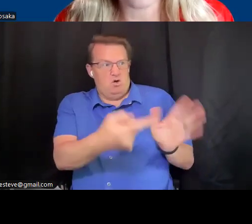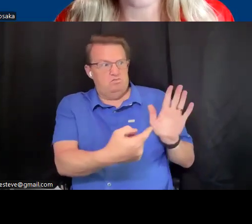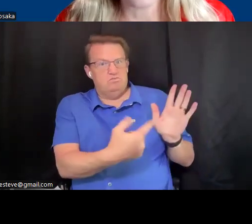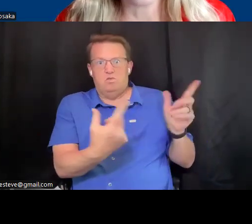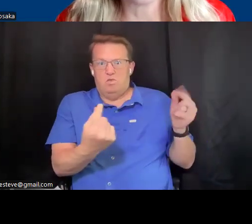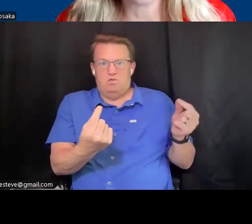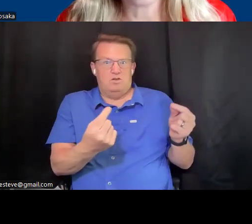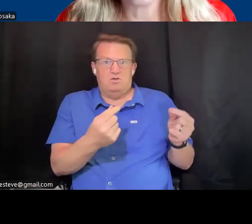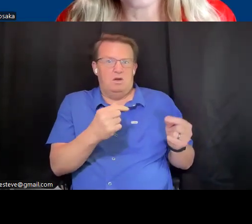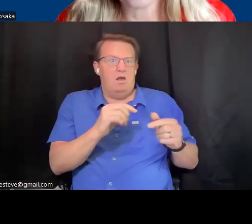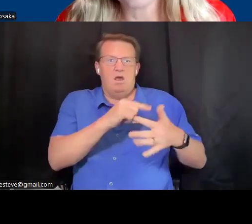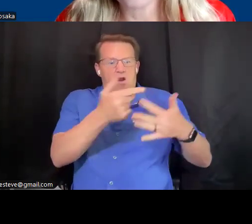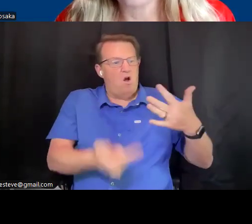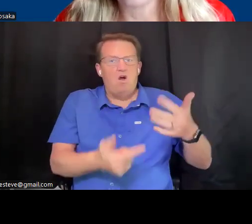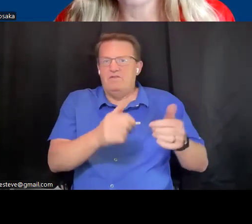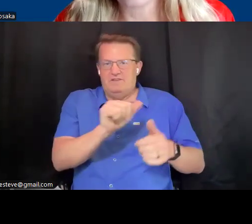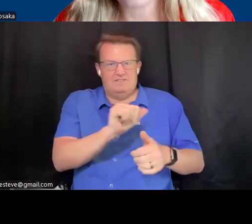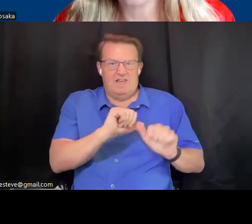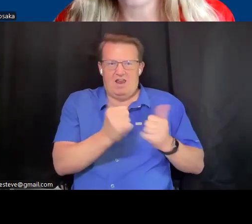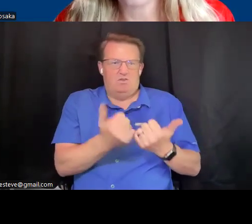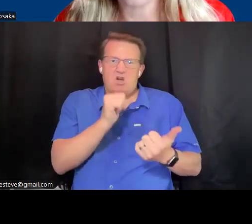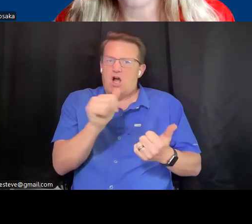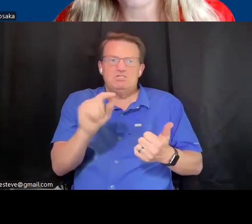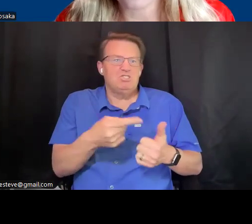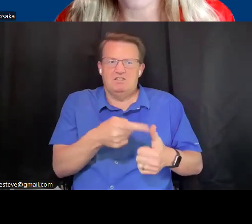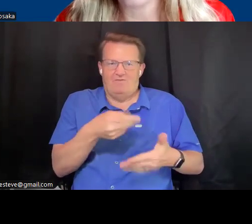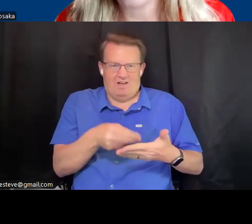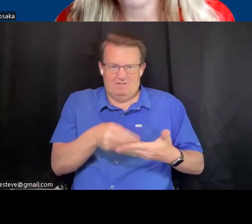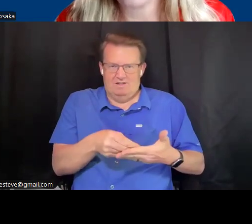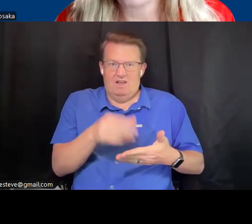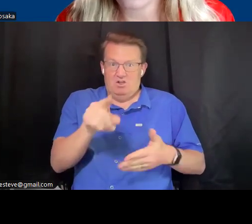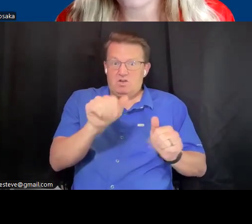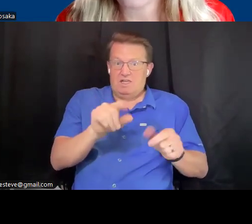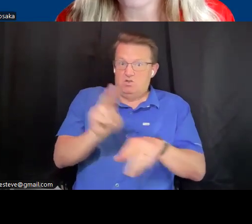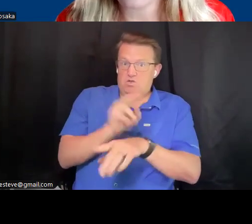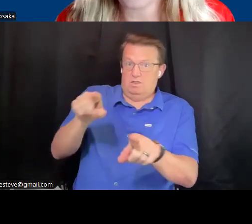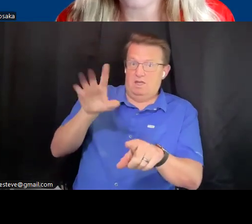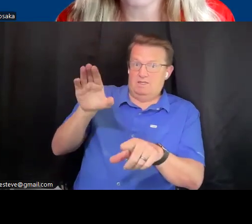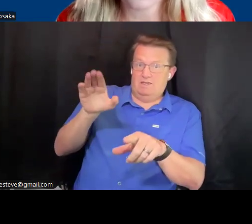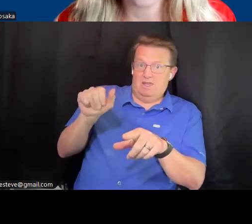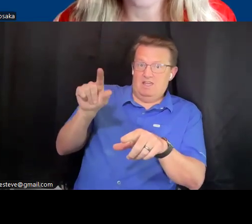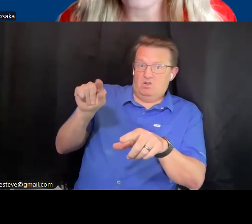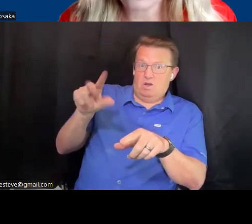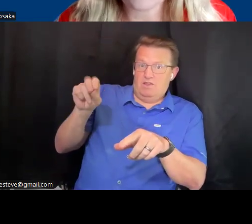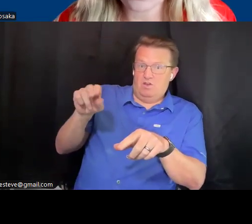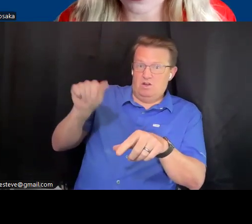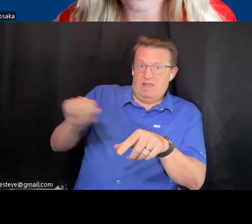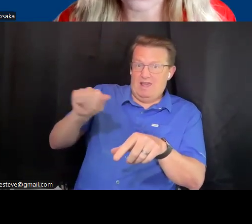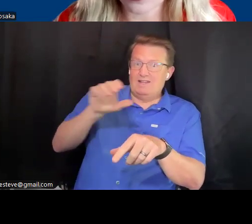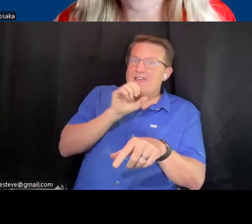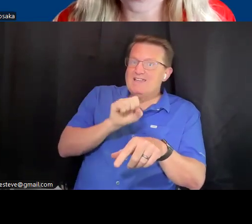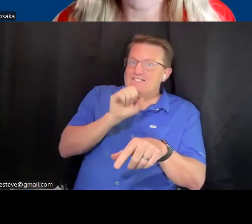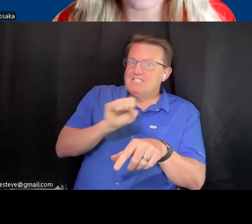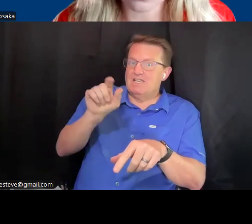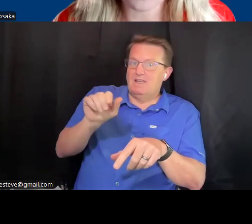funding. So you can continue to use the CA 2030 at aging.ca.gov inbox for any feedback that you